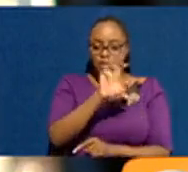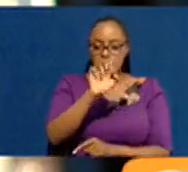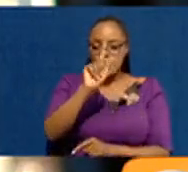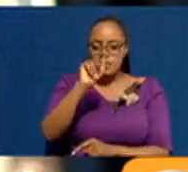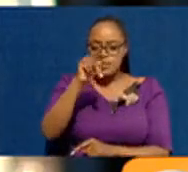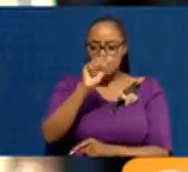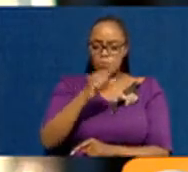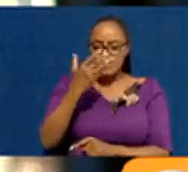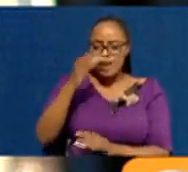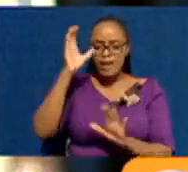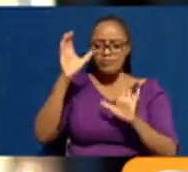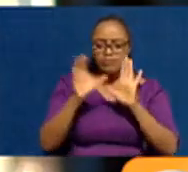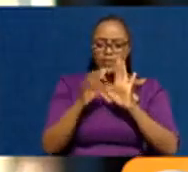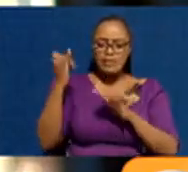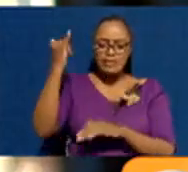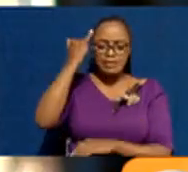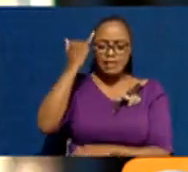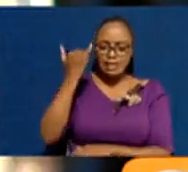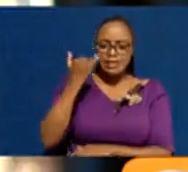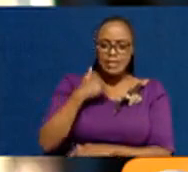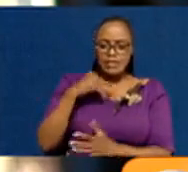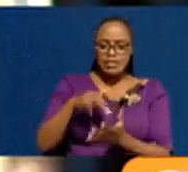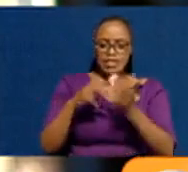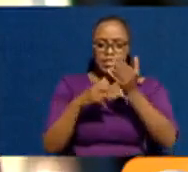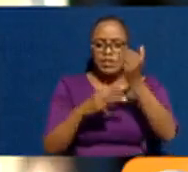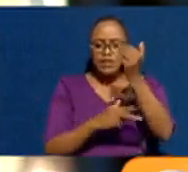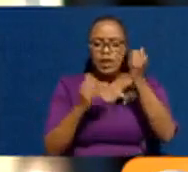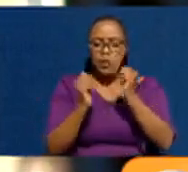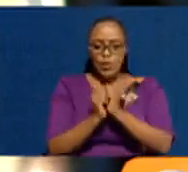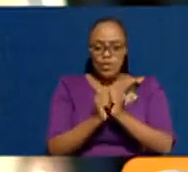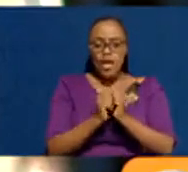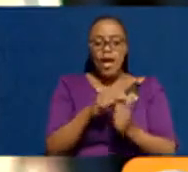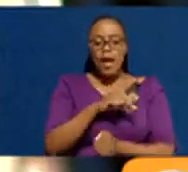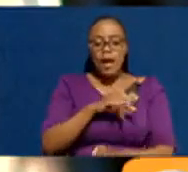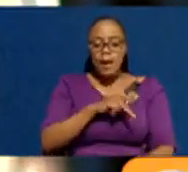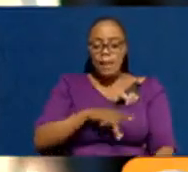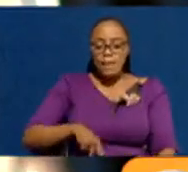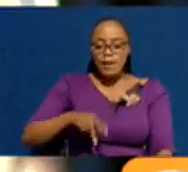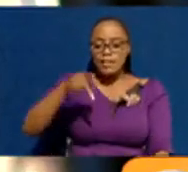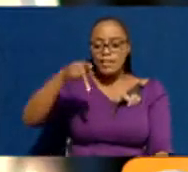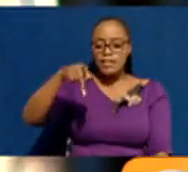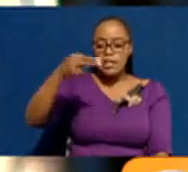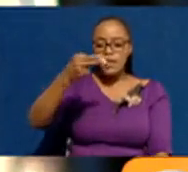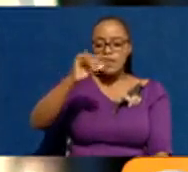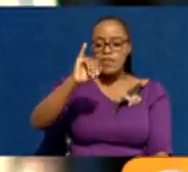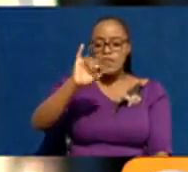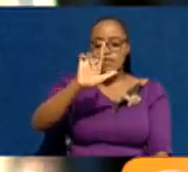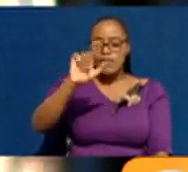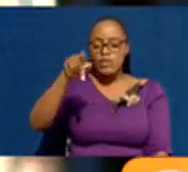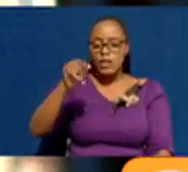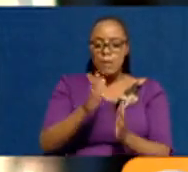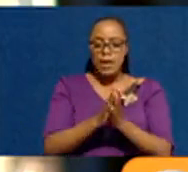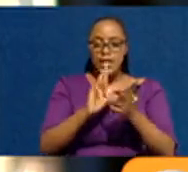always remains with me is that of her standing on a bridge with the late Prince Philip in Kenya's Aberdares, and it will be forever etched into